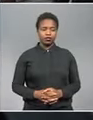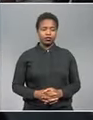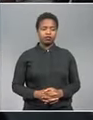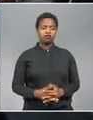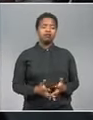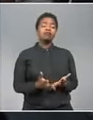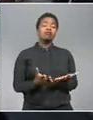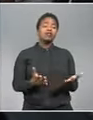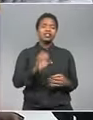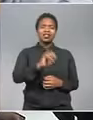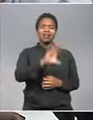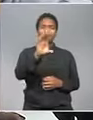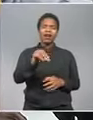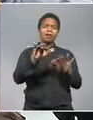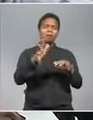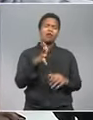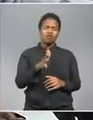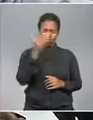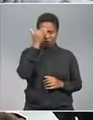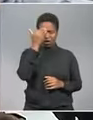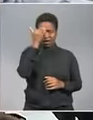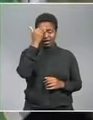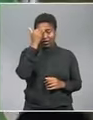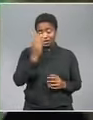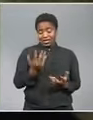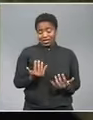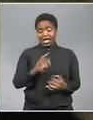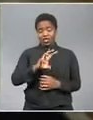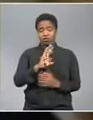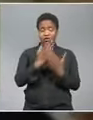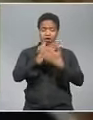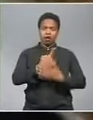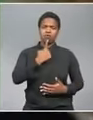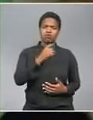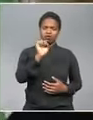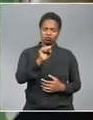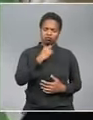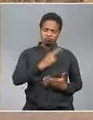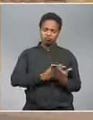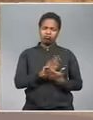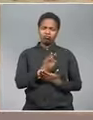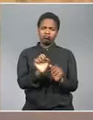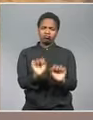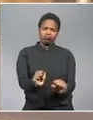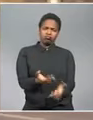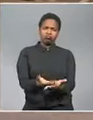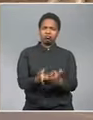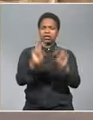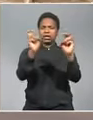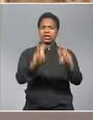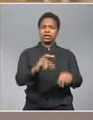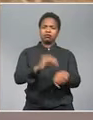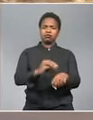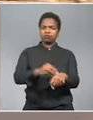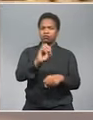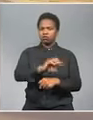South Africans want answers, and on Thursday night, Pravin Gordhan promised to be as honest as possible about the electricity